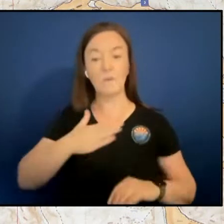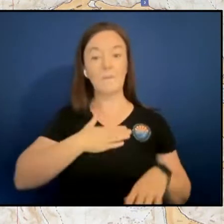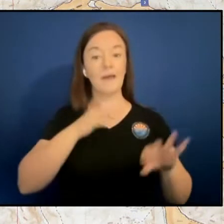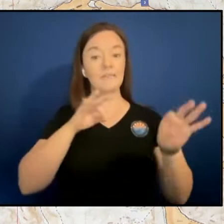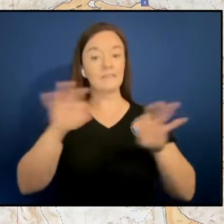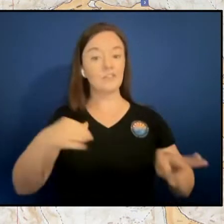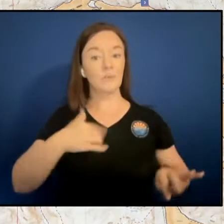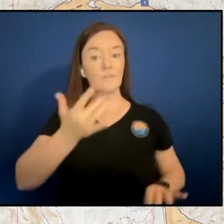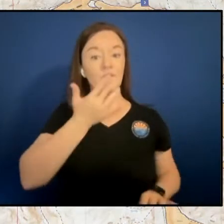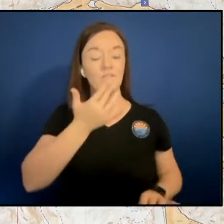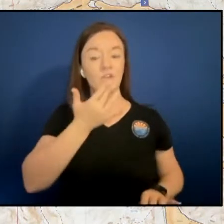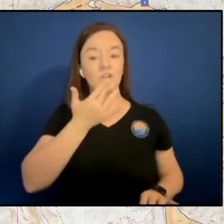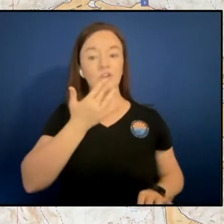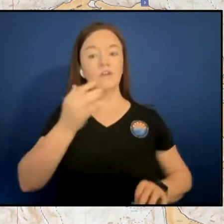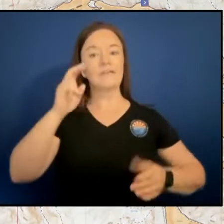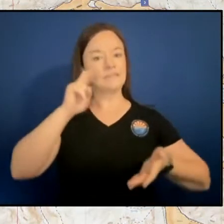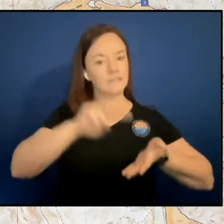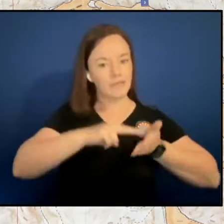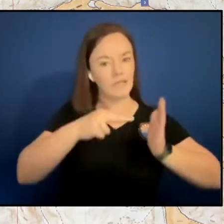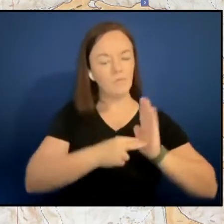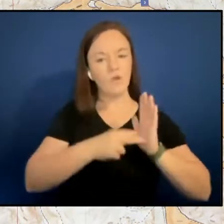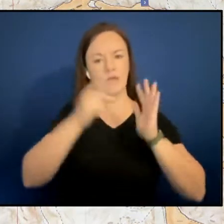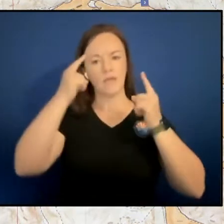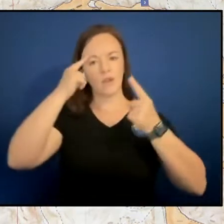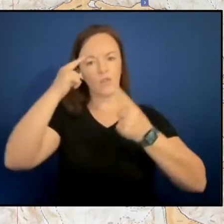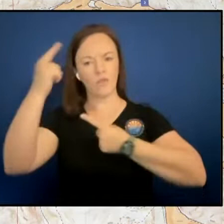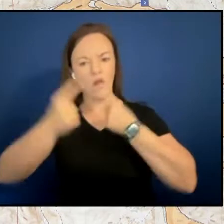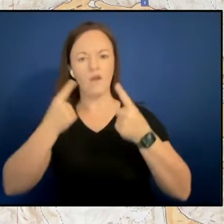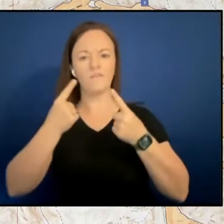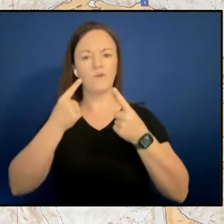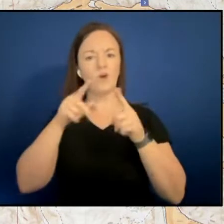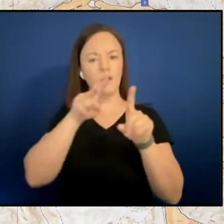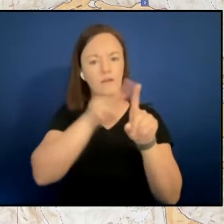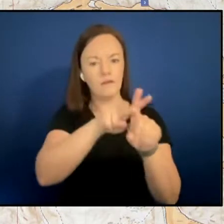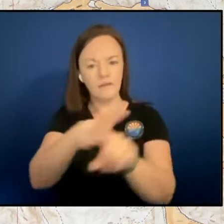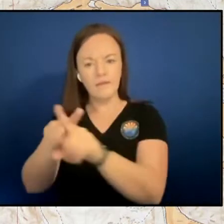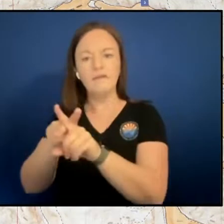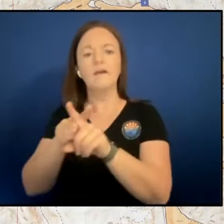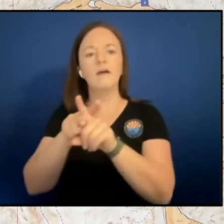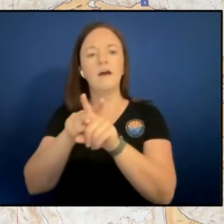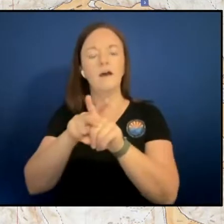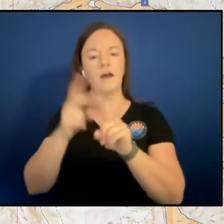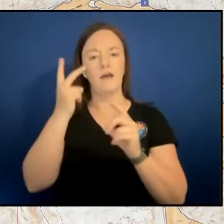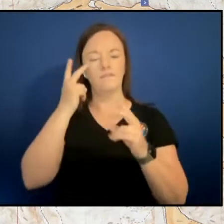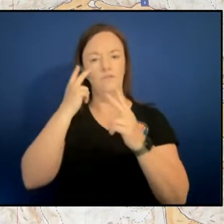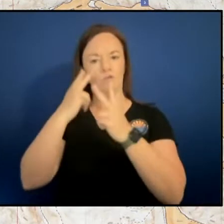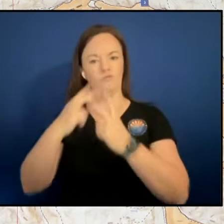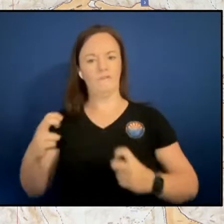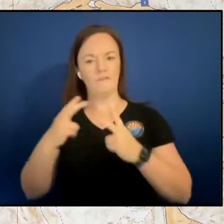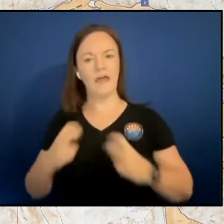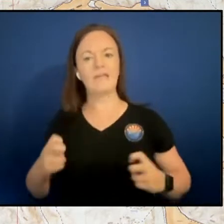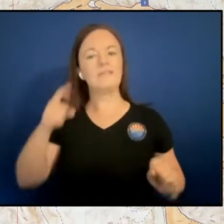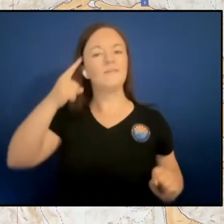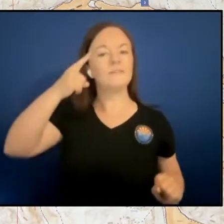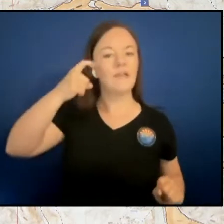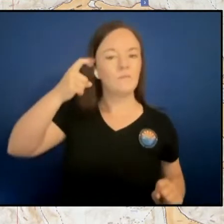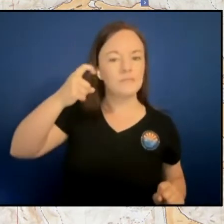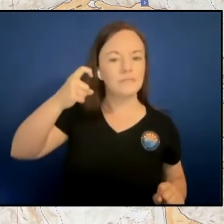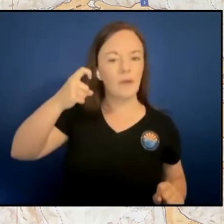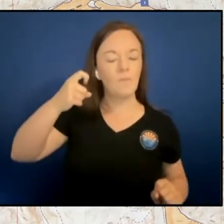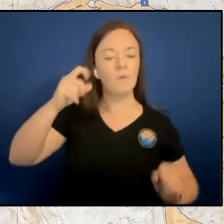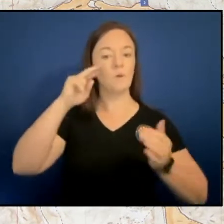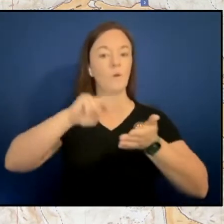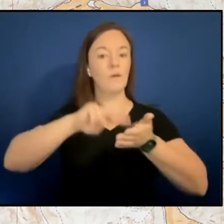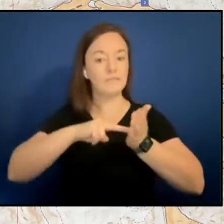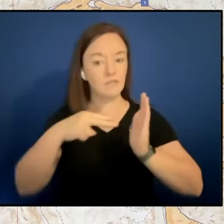and conscious appropriate application of reflective skepticism. So deliberate, right? We're purposeful about